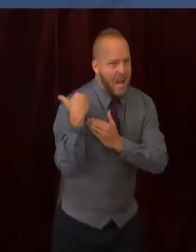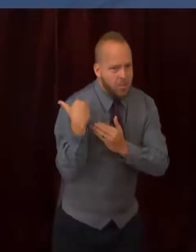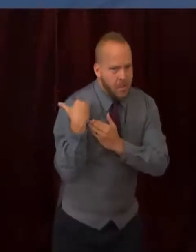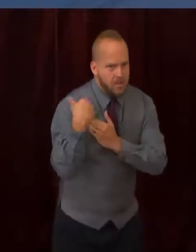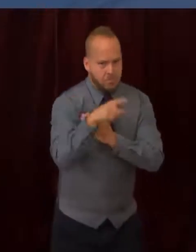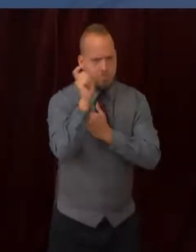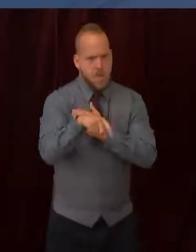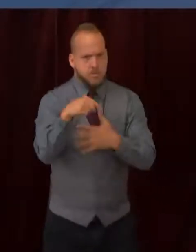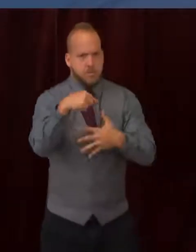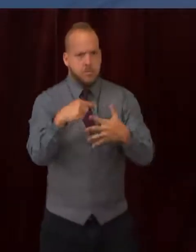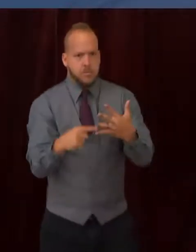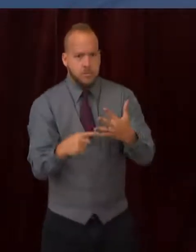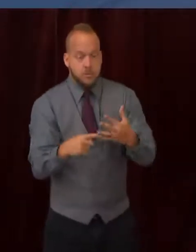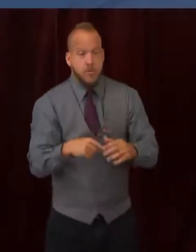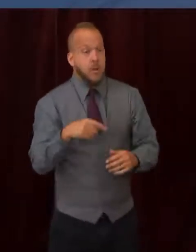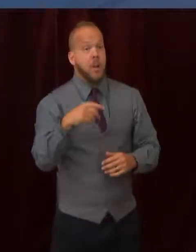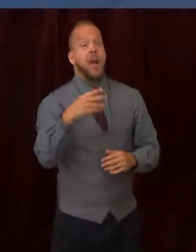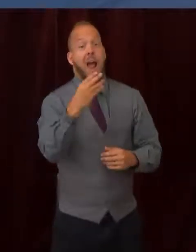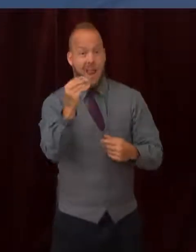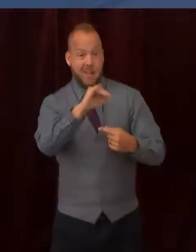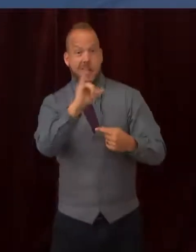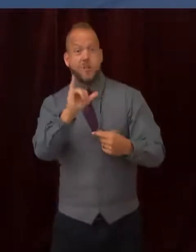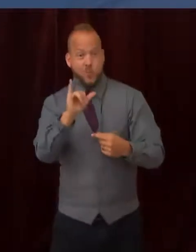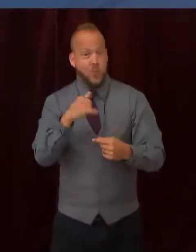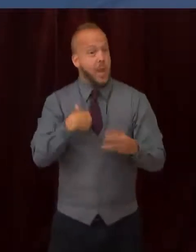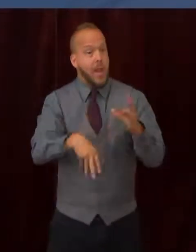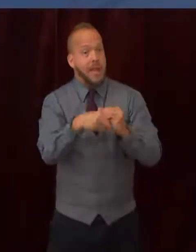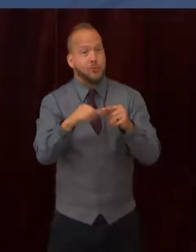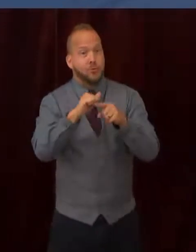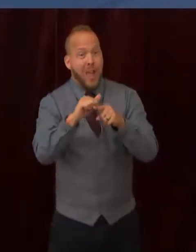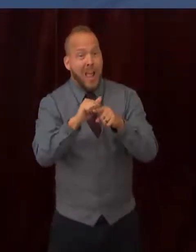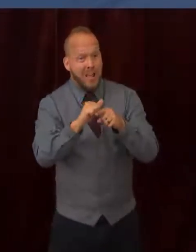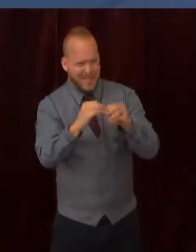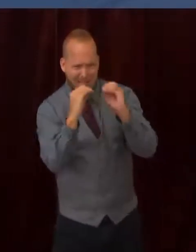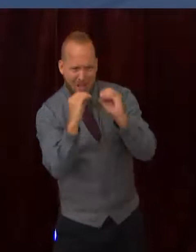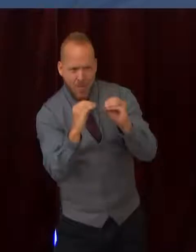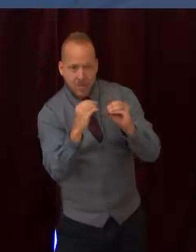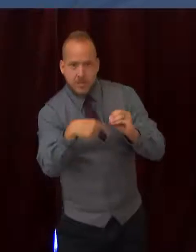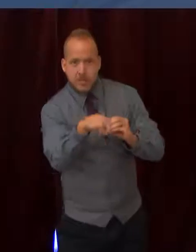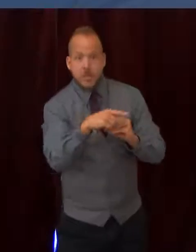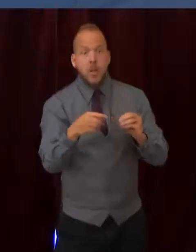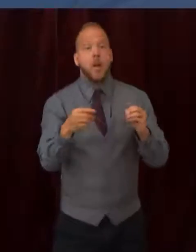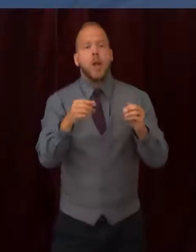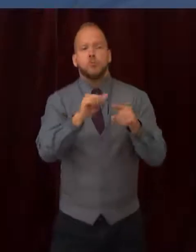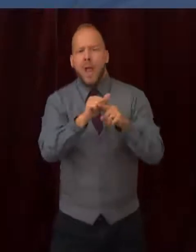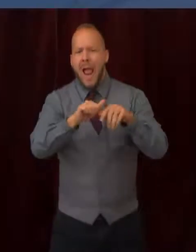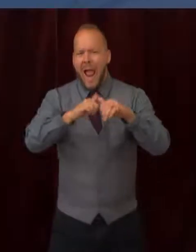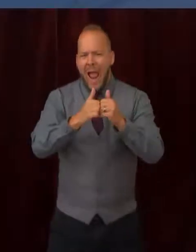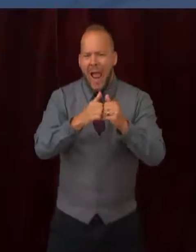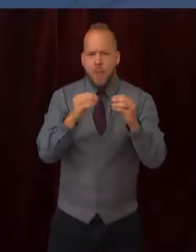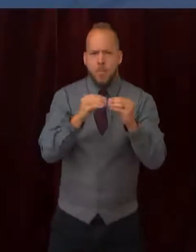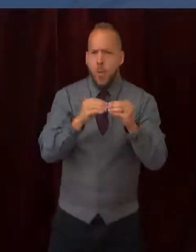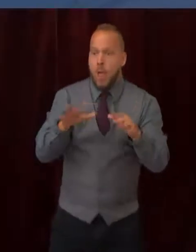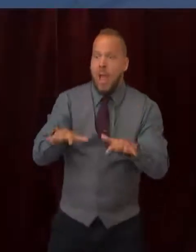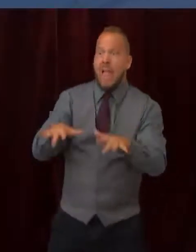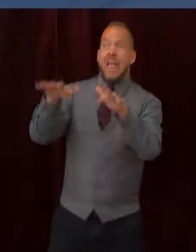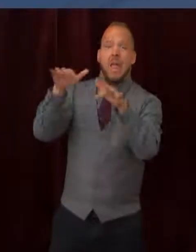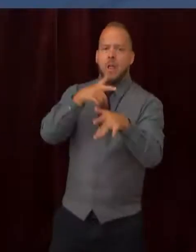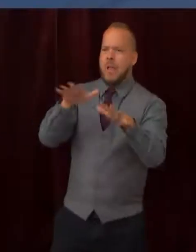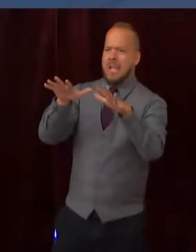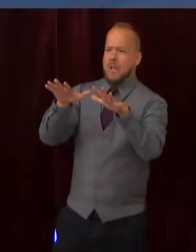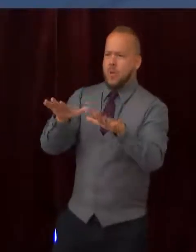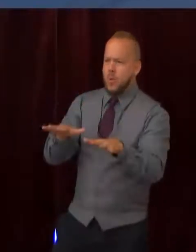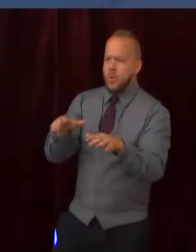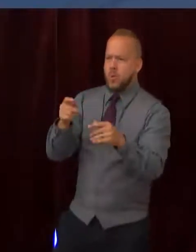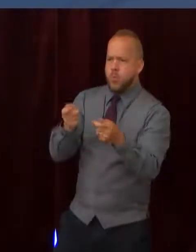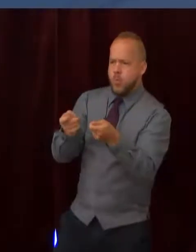in de-escalation techniques so that they can try to reduce the potential of violence, to try to calm